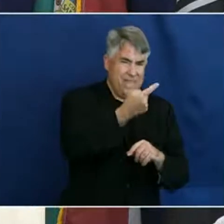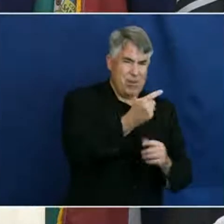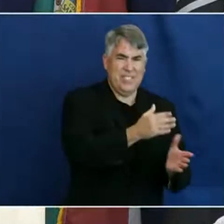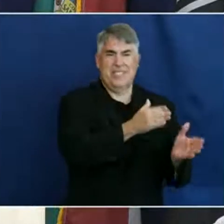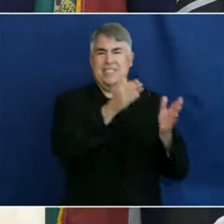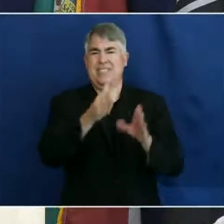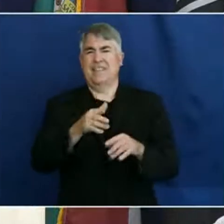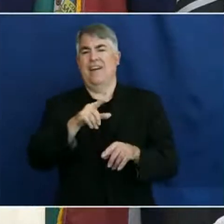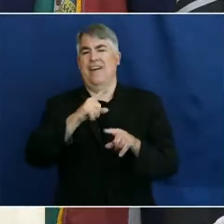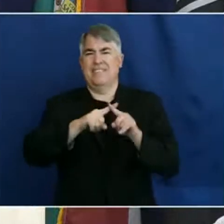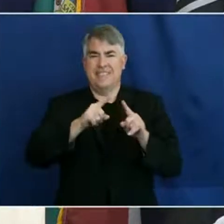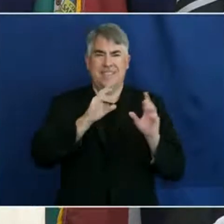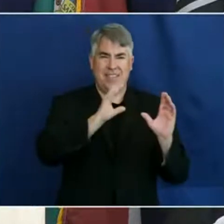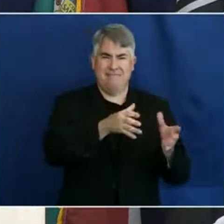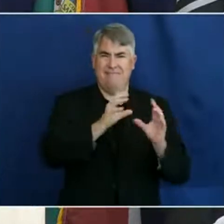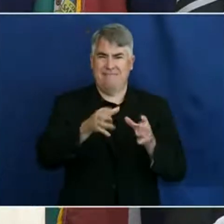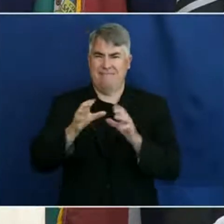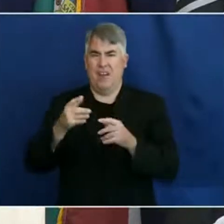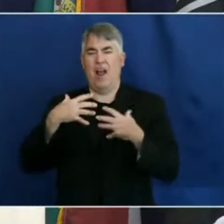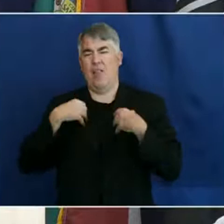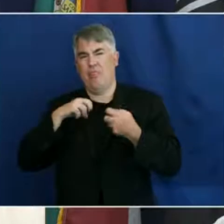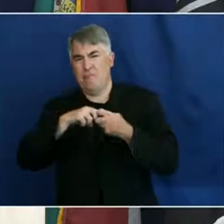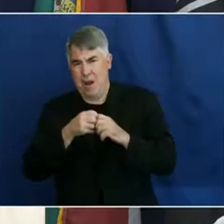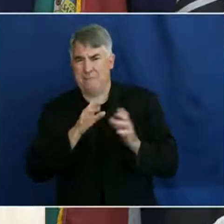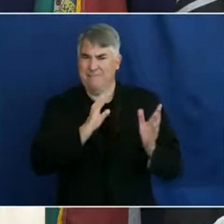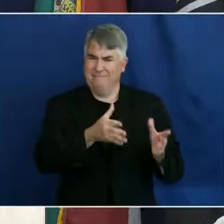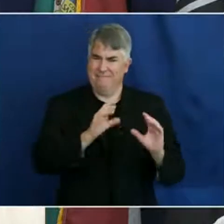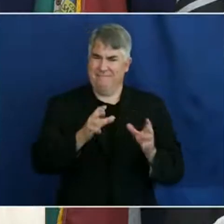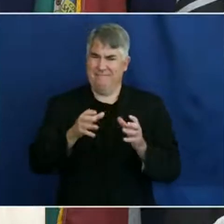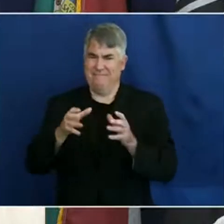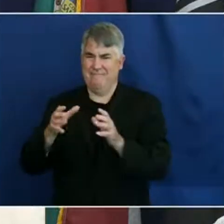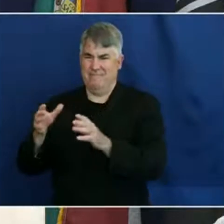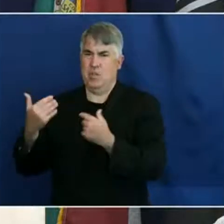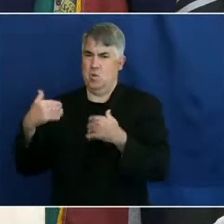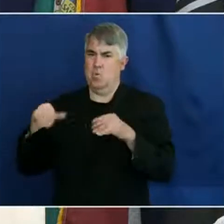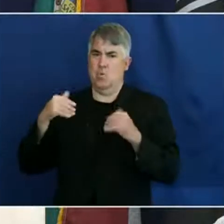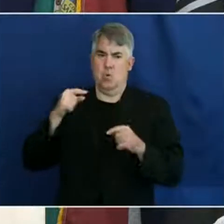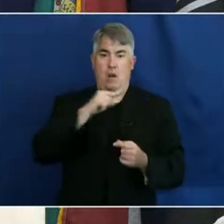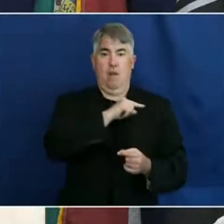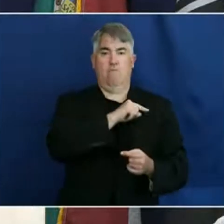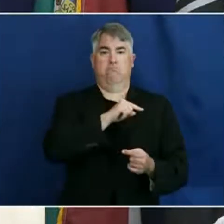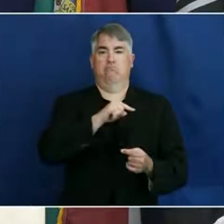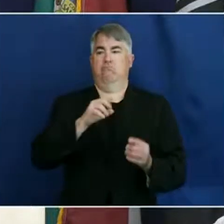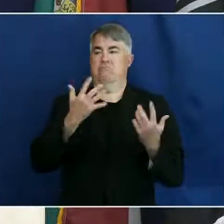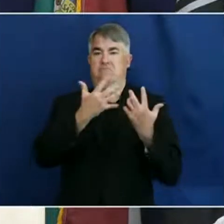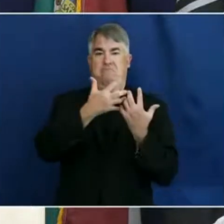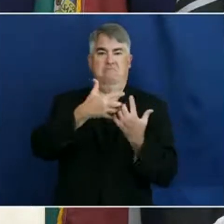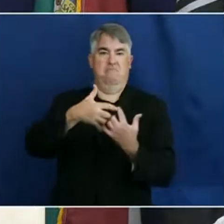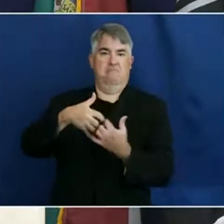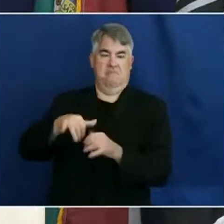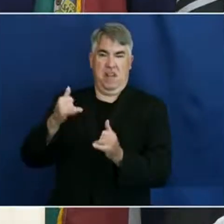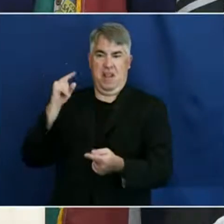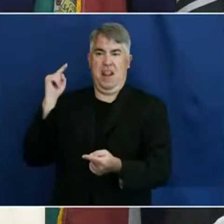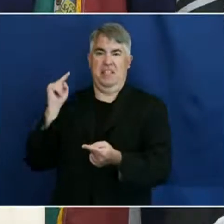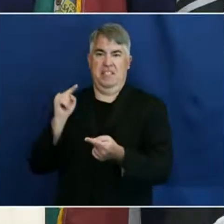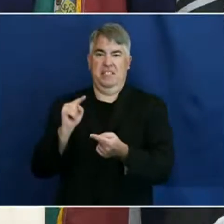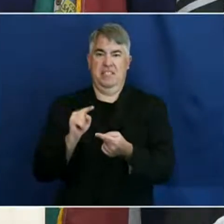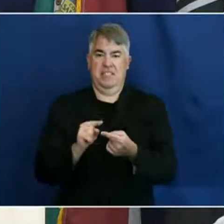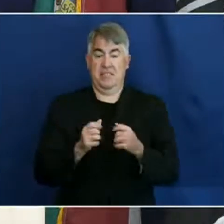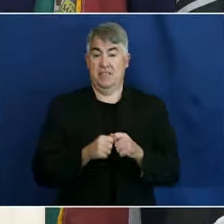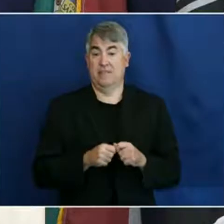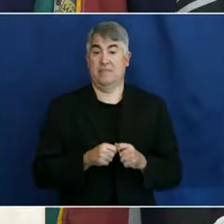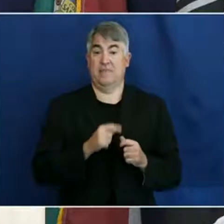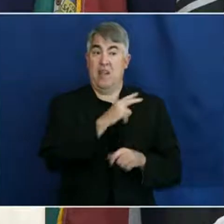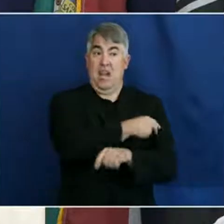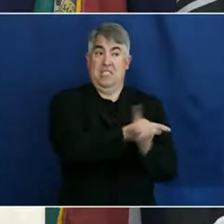health conditions, the threat or risk of overwhelming the healthcare system is much less. And so a slight uptick in cases is not a